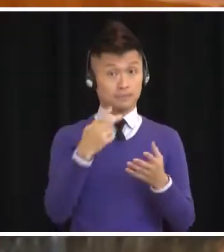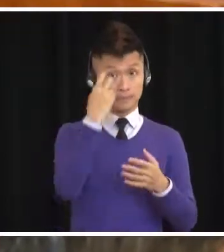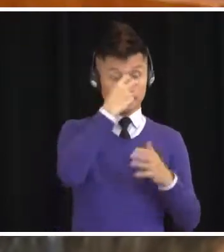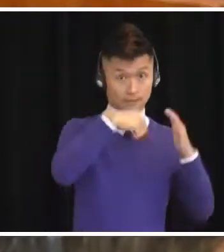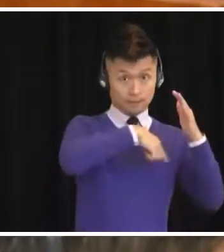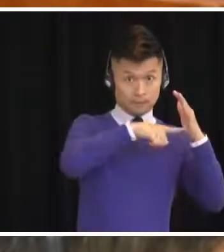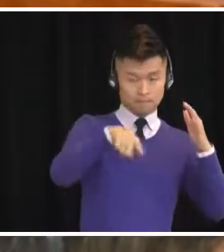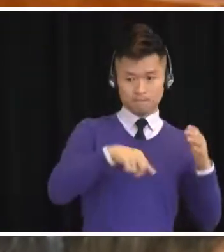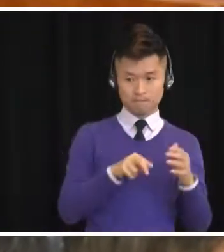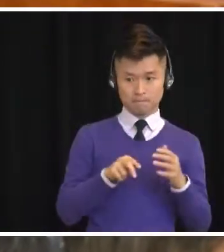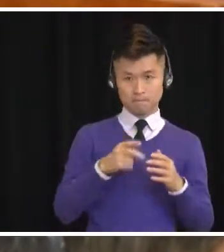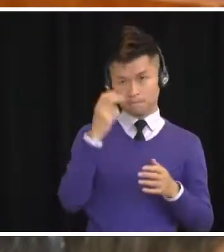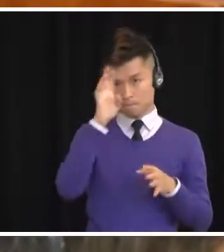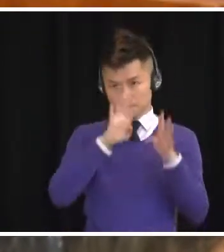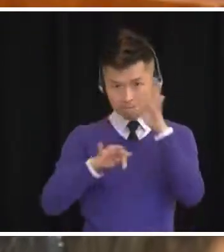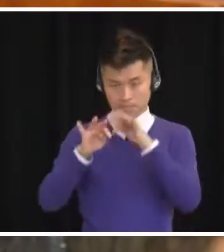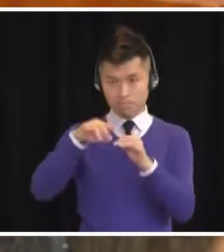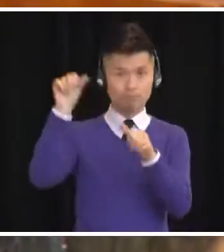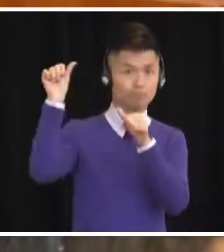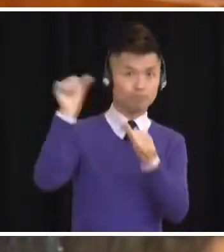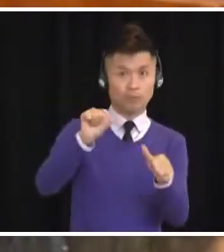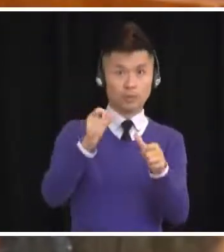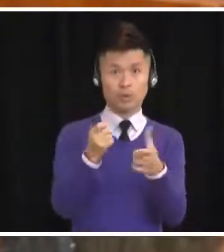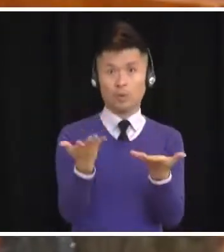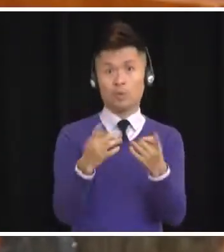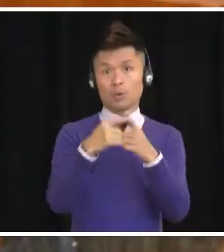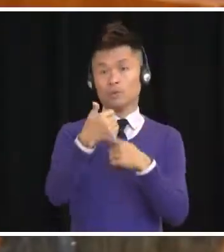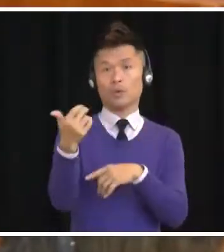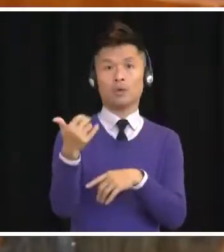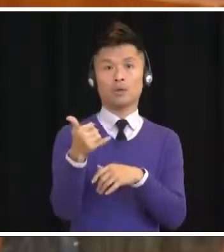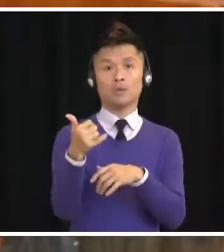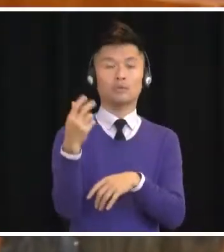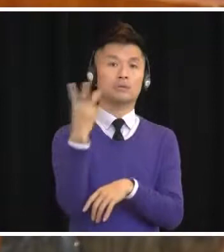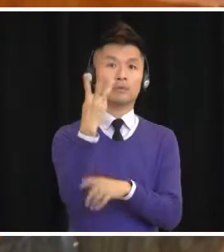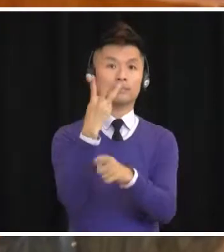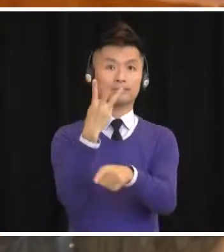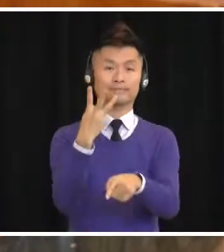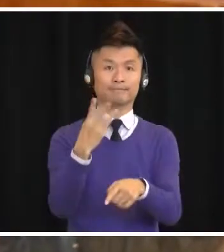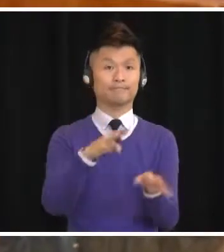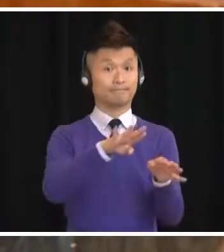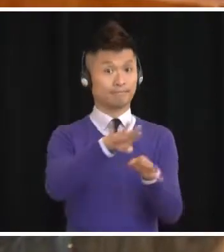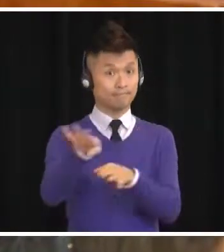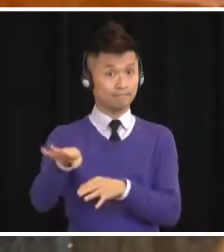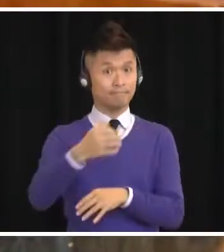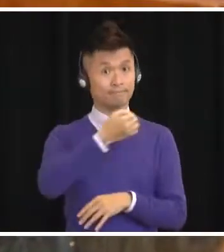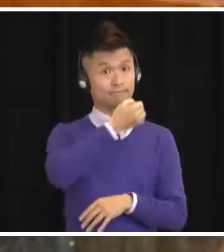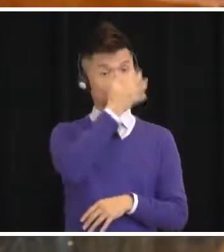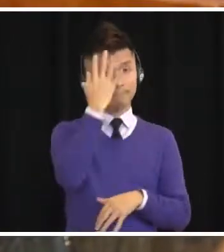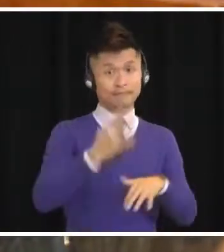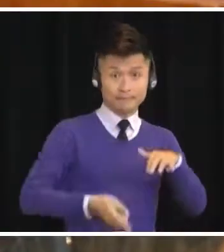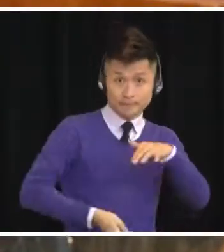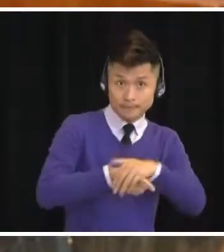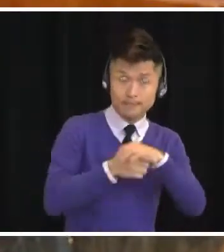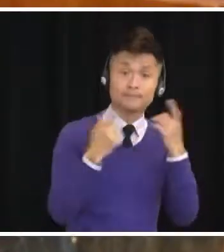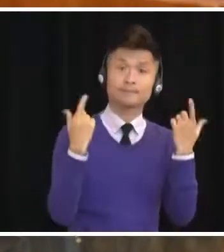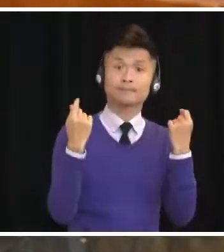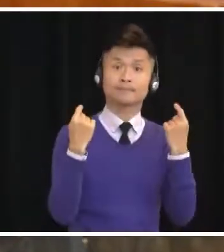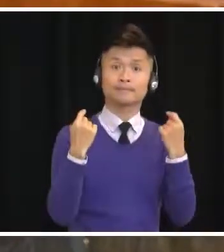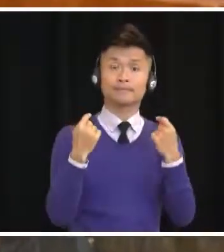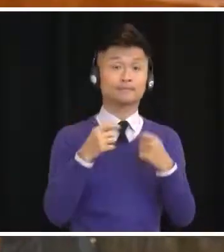teenager died in the end. And because of this, the control yuan impeached 3 government